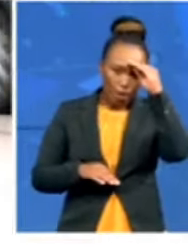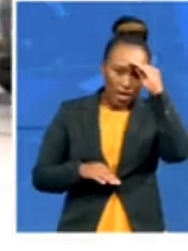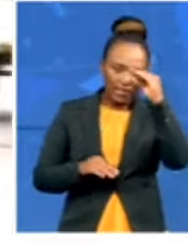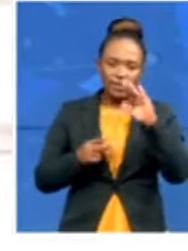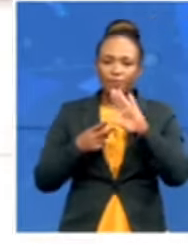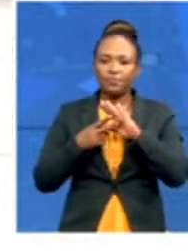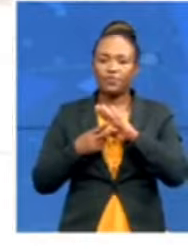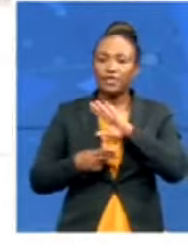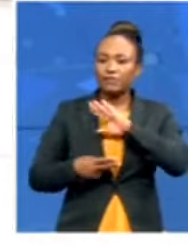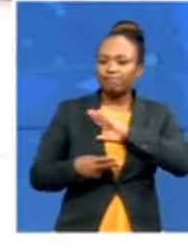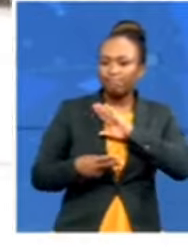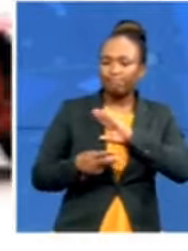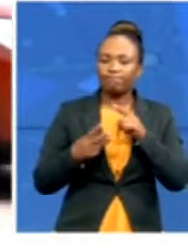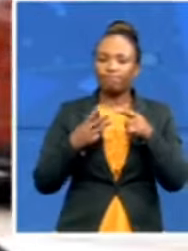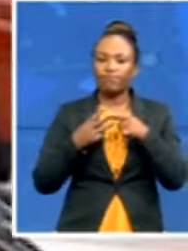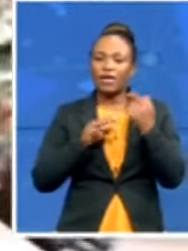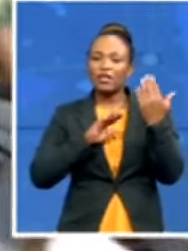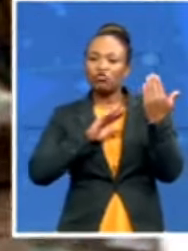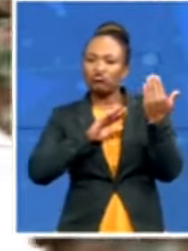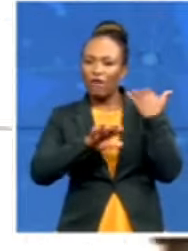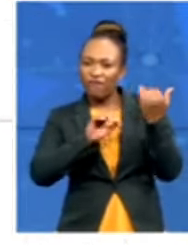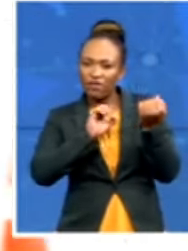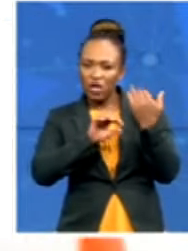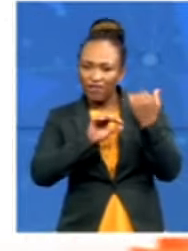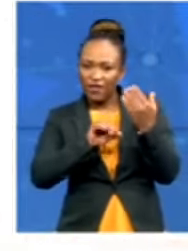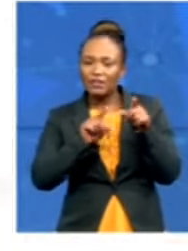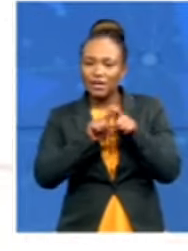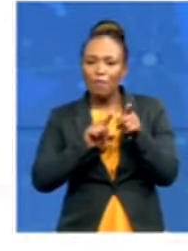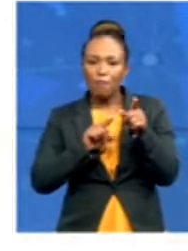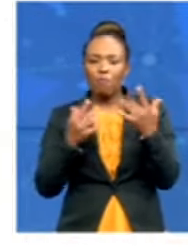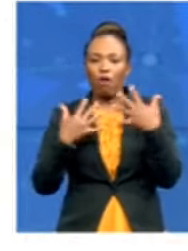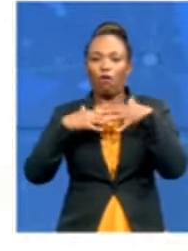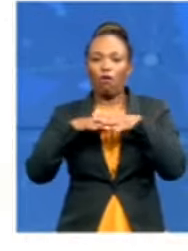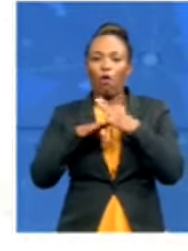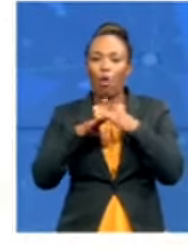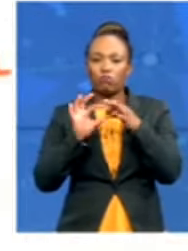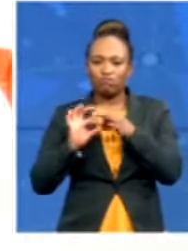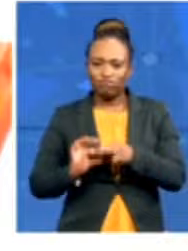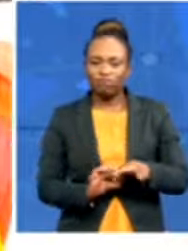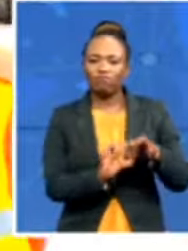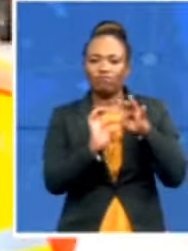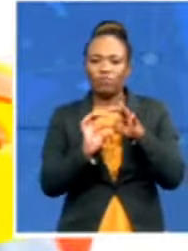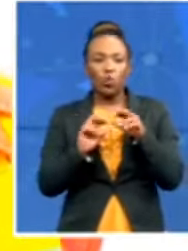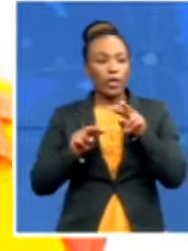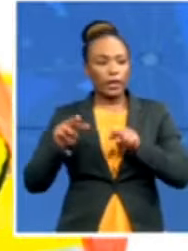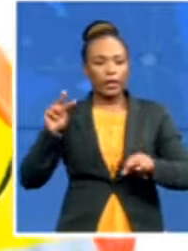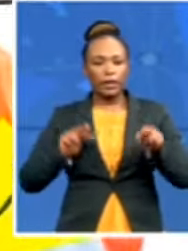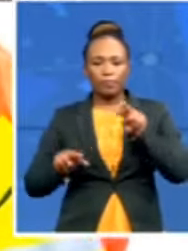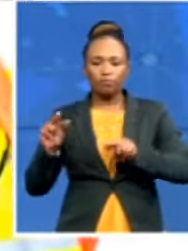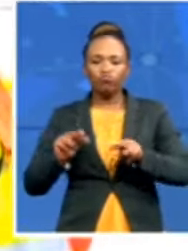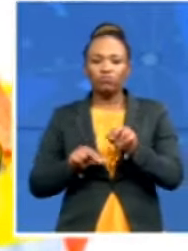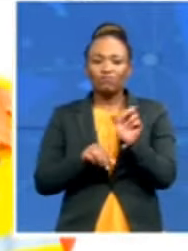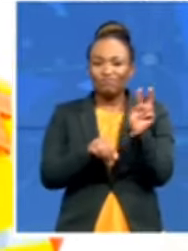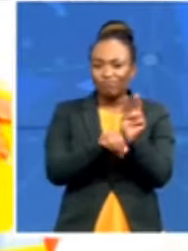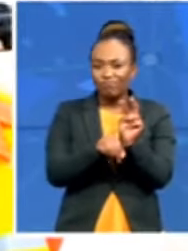and all other agencies. We are continuing paying a closer look on the entry, monitoring all the essential corridors and